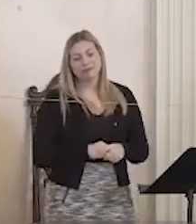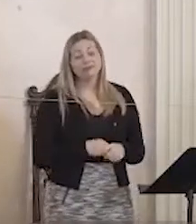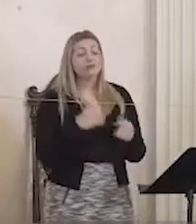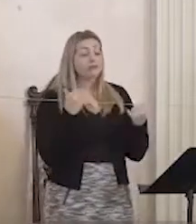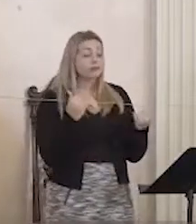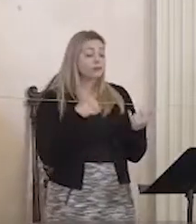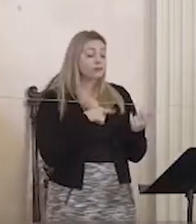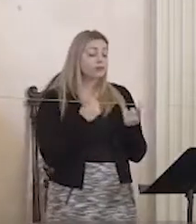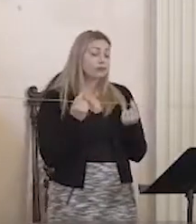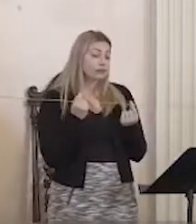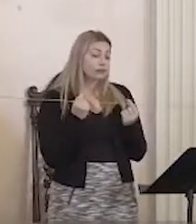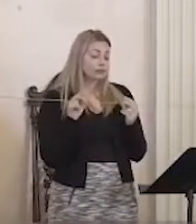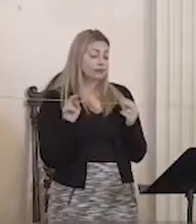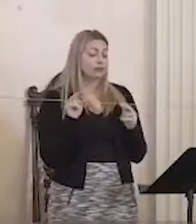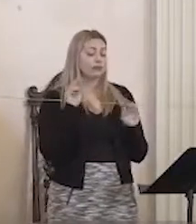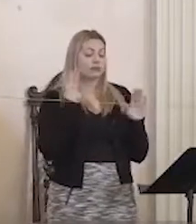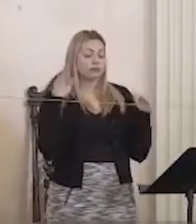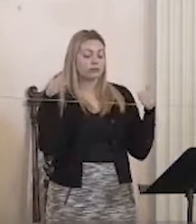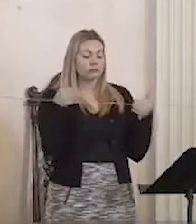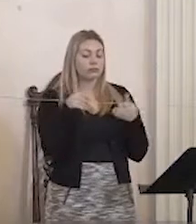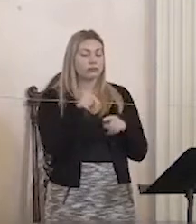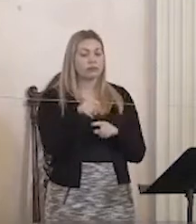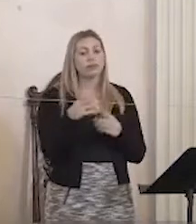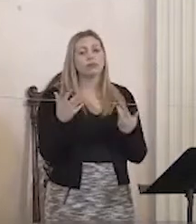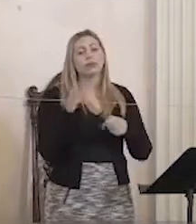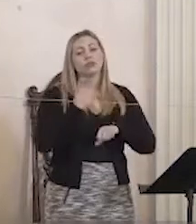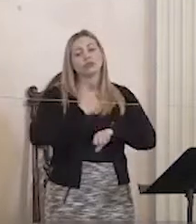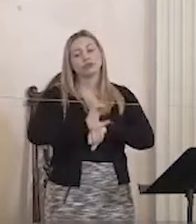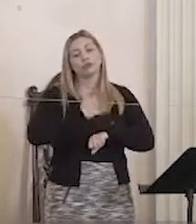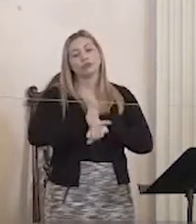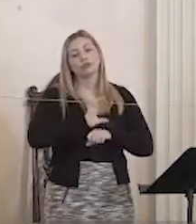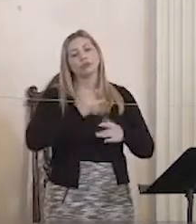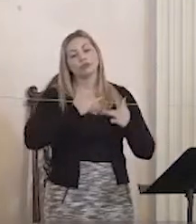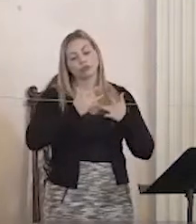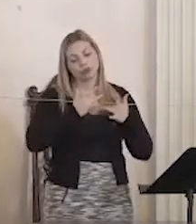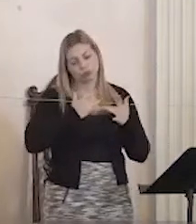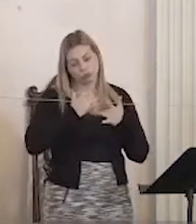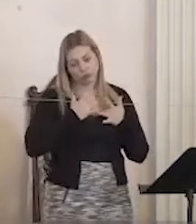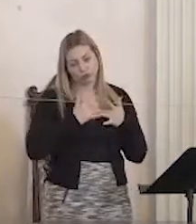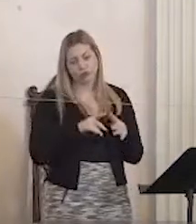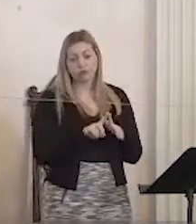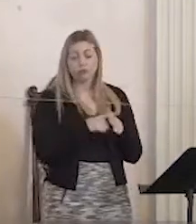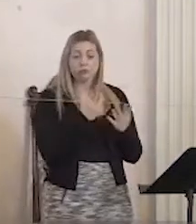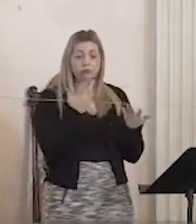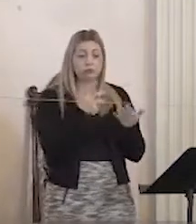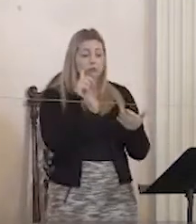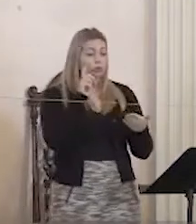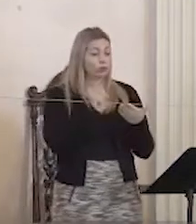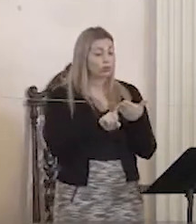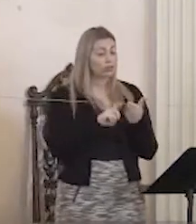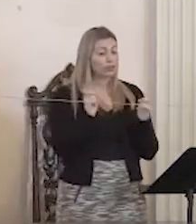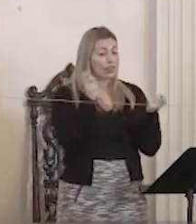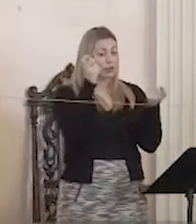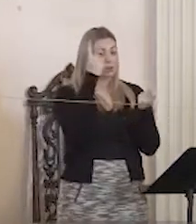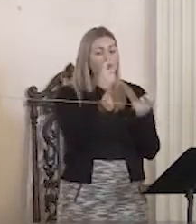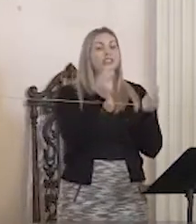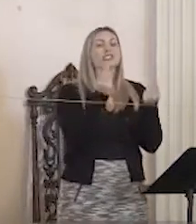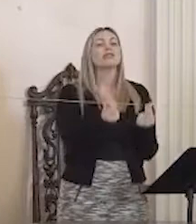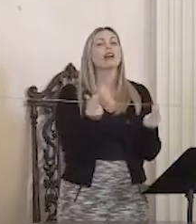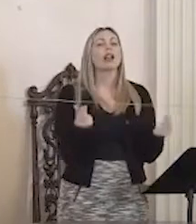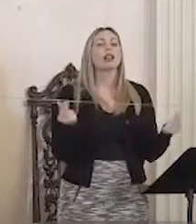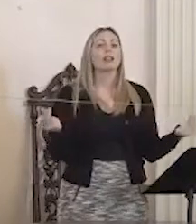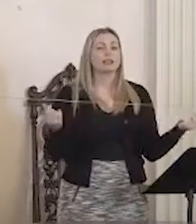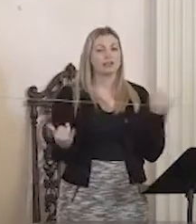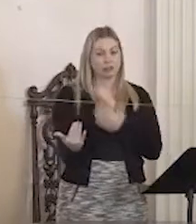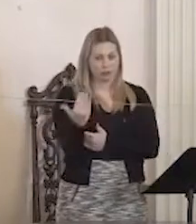We turn now to our congregational concerns. We start by recognizing the celebration of Diwali